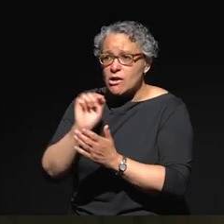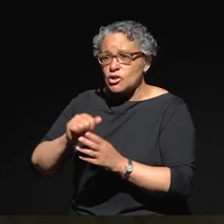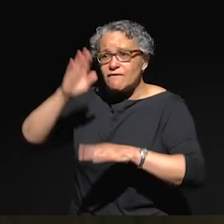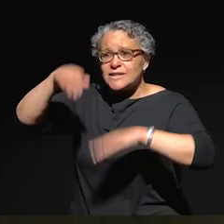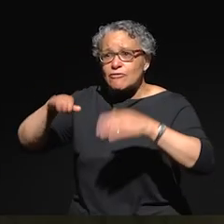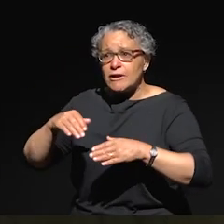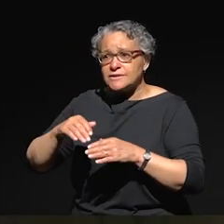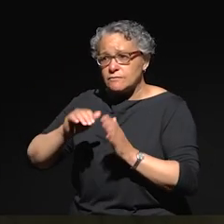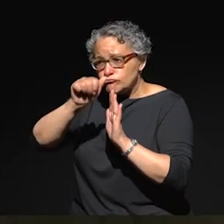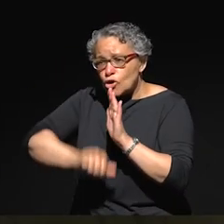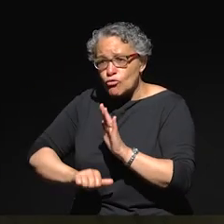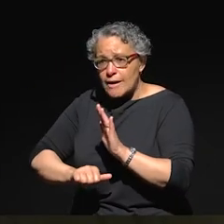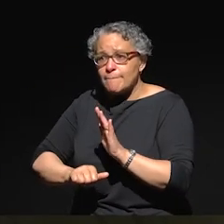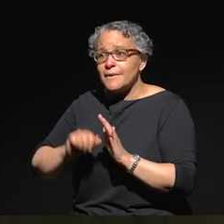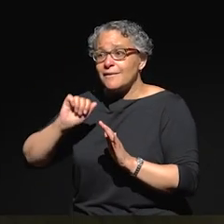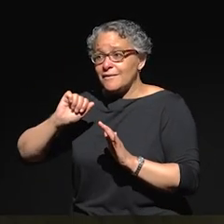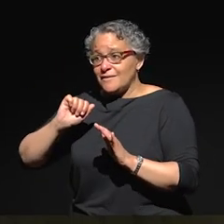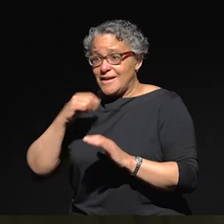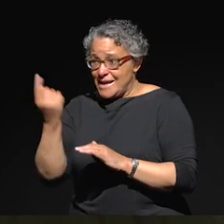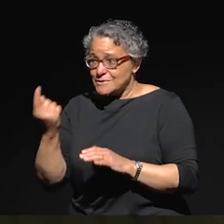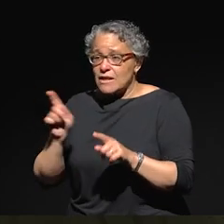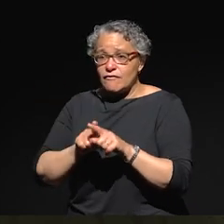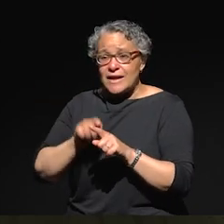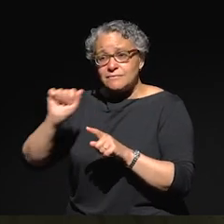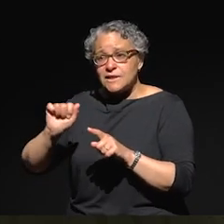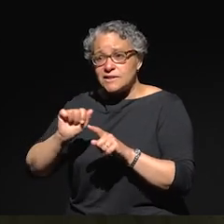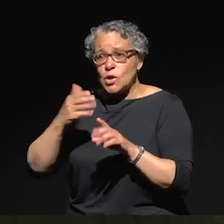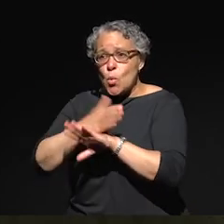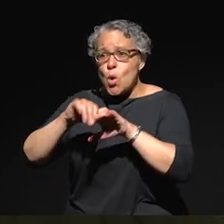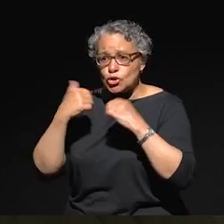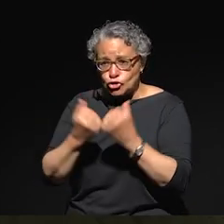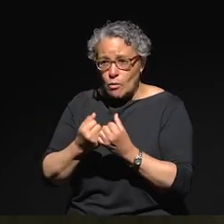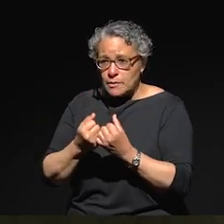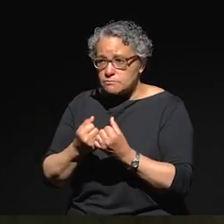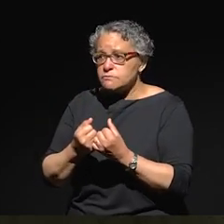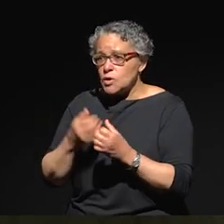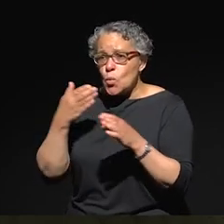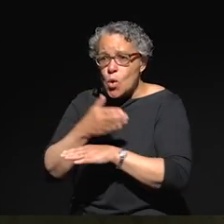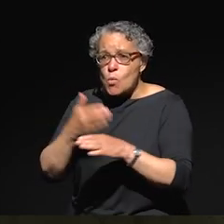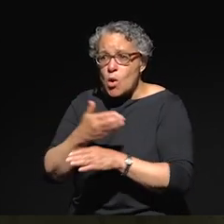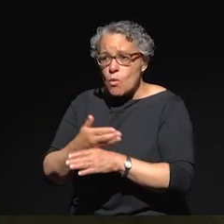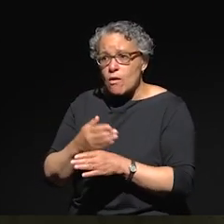it would occupy him and his workshop for the rest of his career. At this stage, he's still just painting this.